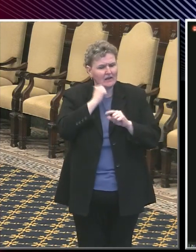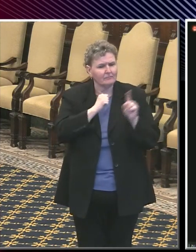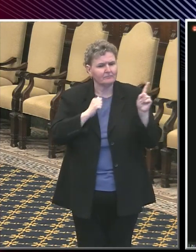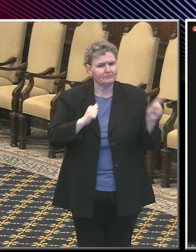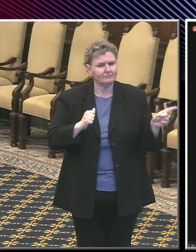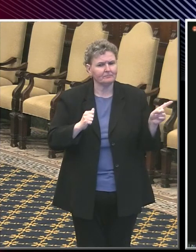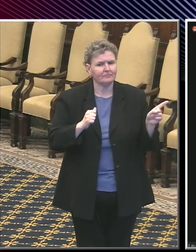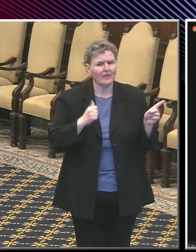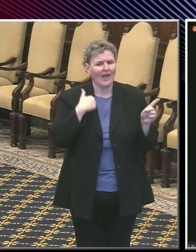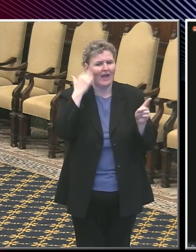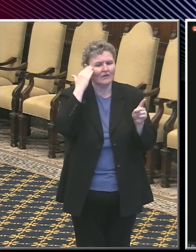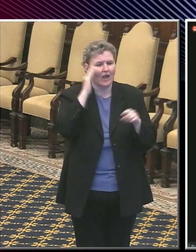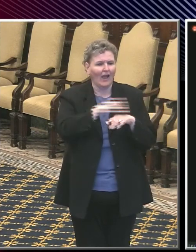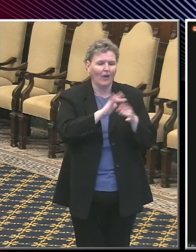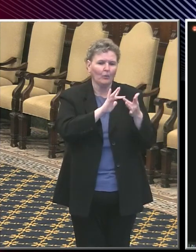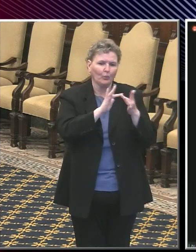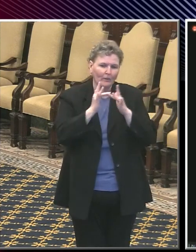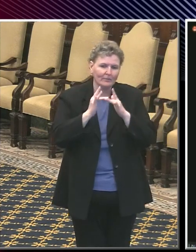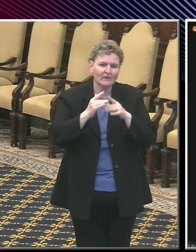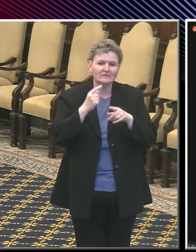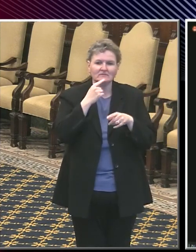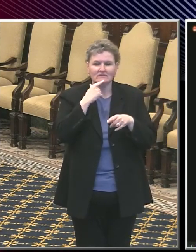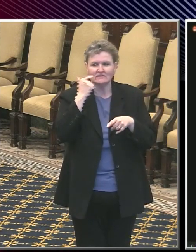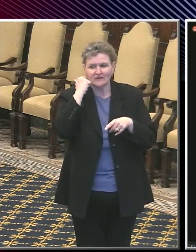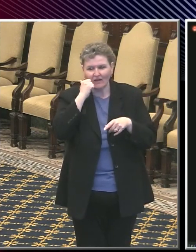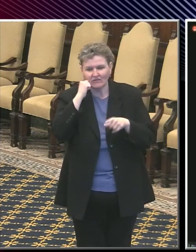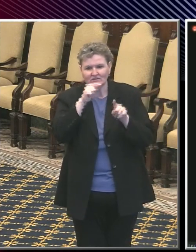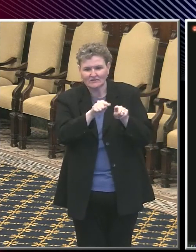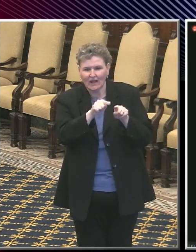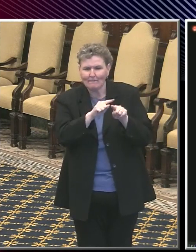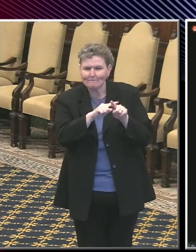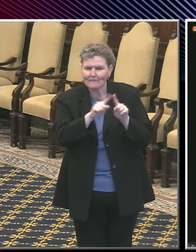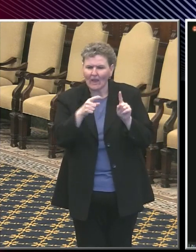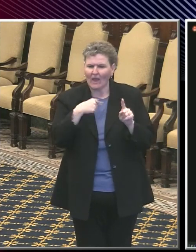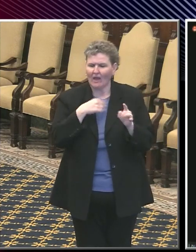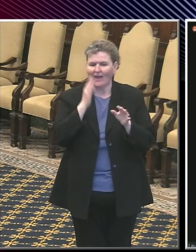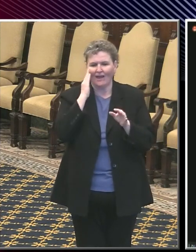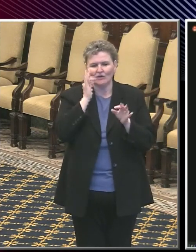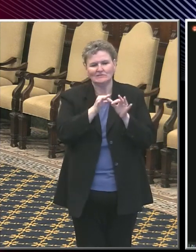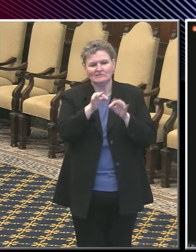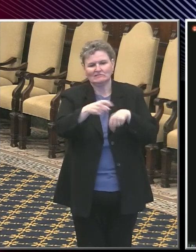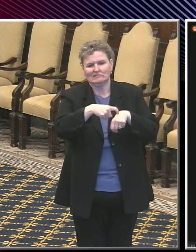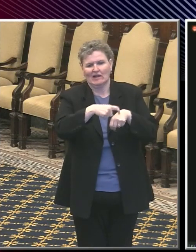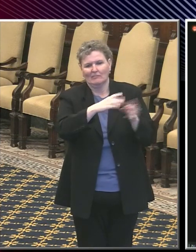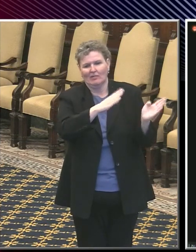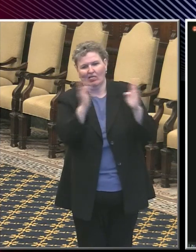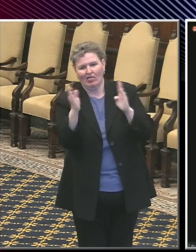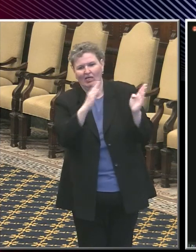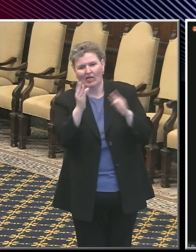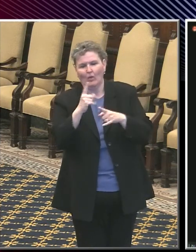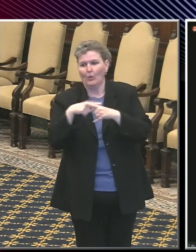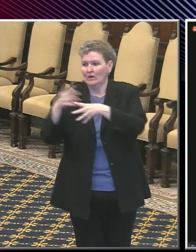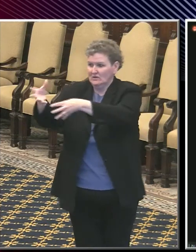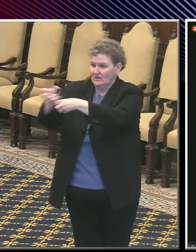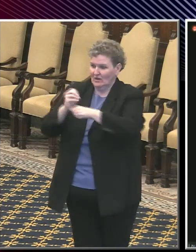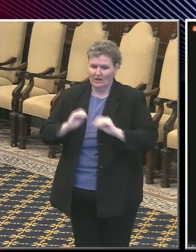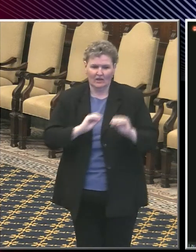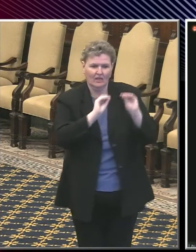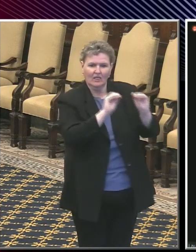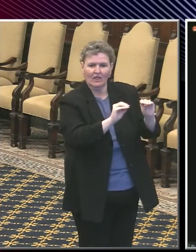the reopening? Because I'm reading about Seoul and I'm reading about Lebanon that now are back in lockdown because